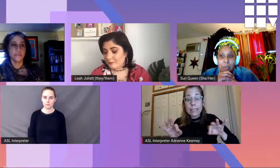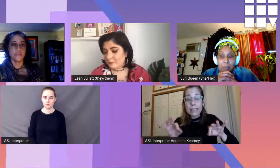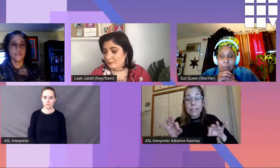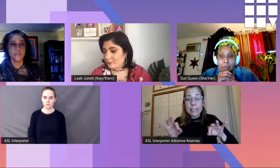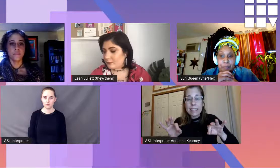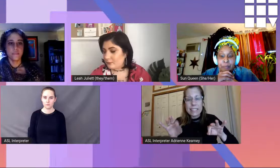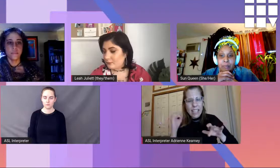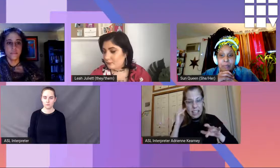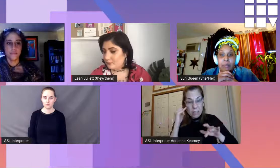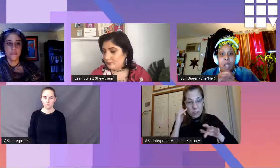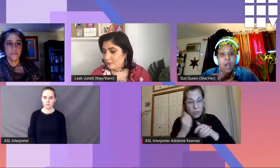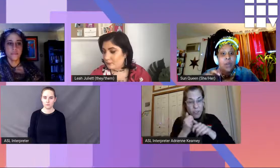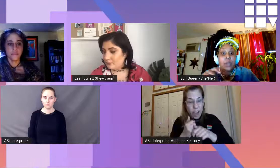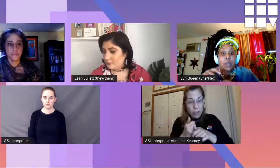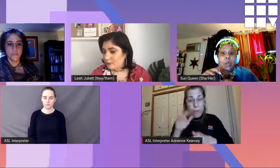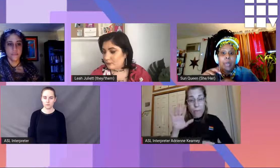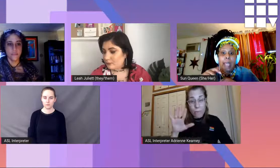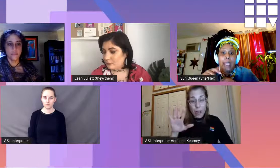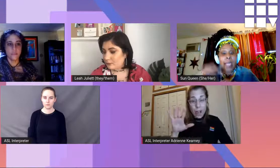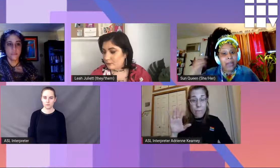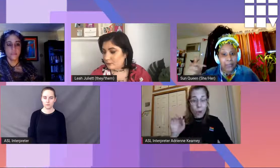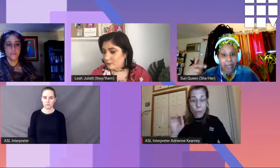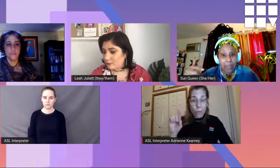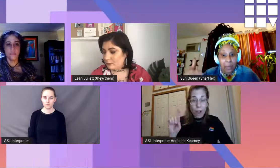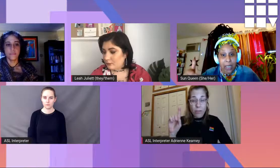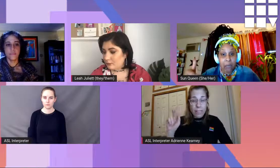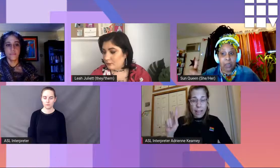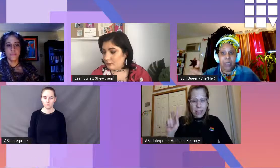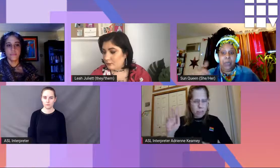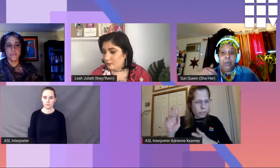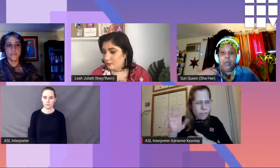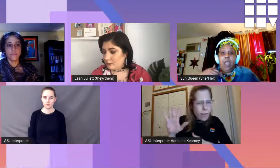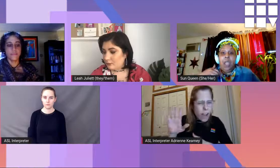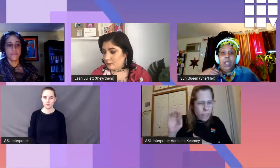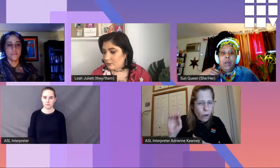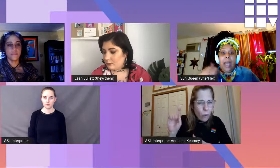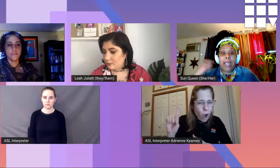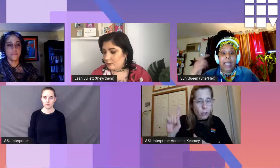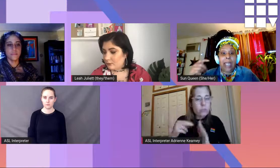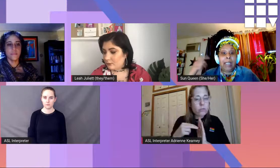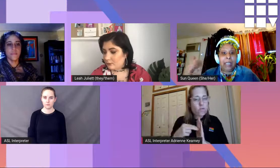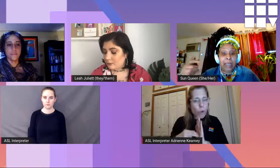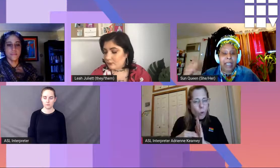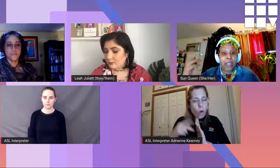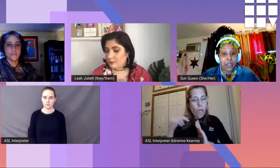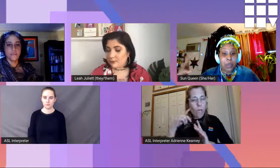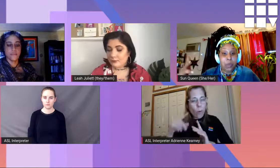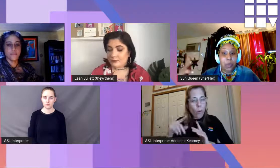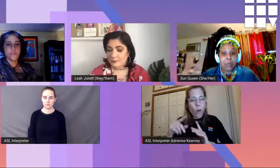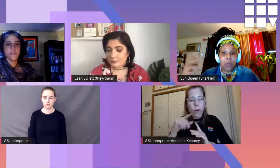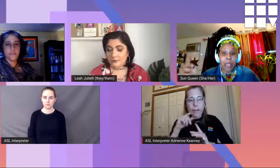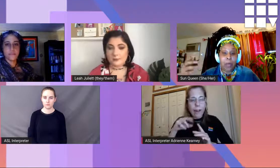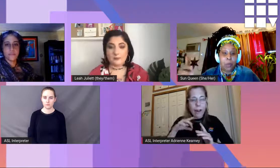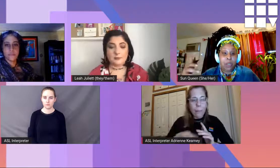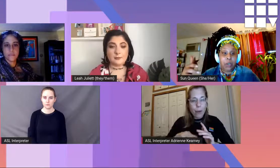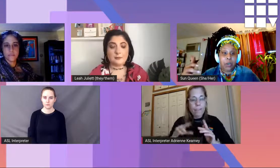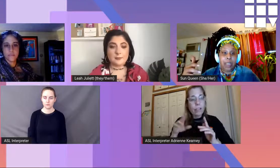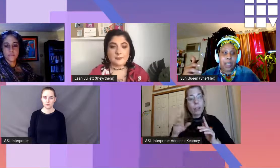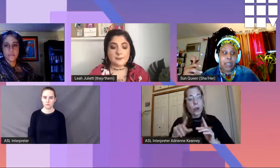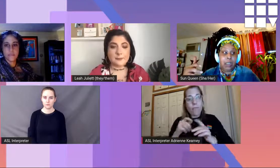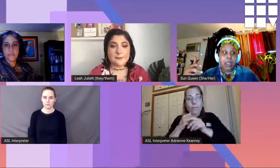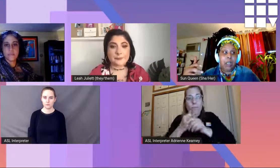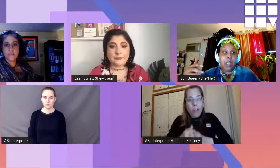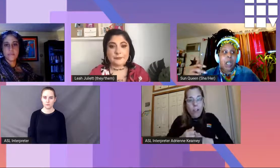back to, oh, so I can't fight the way I want to. I can't speak and show up the way I want